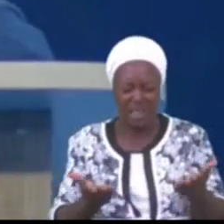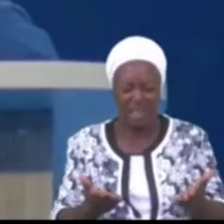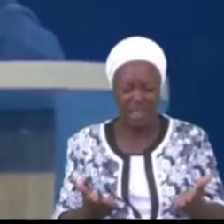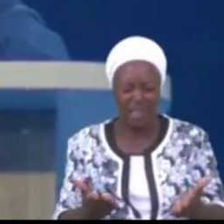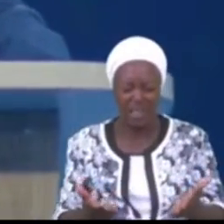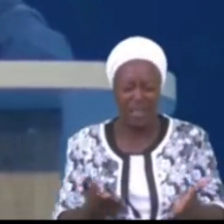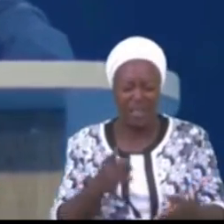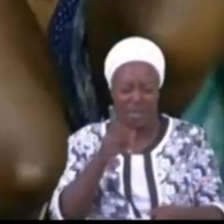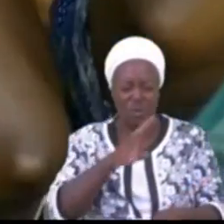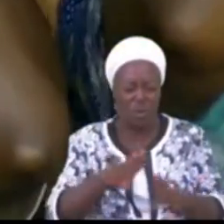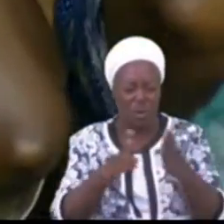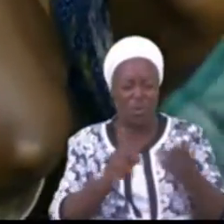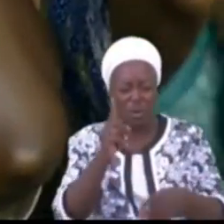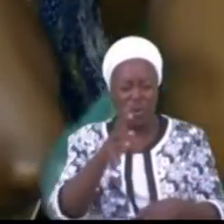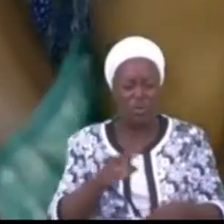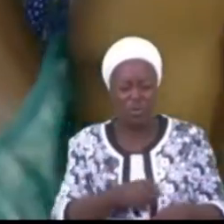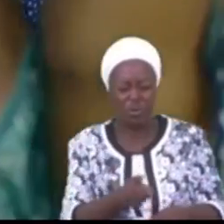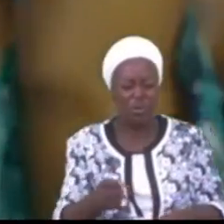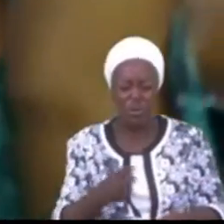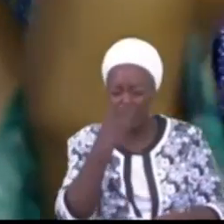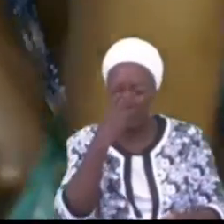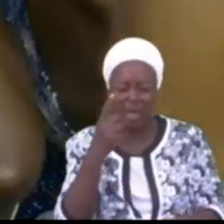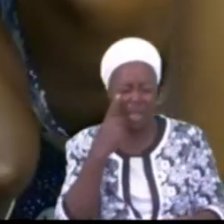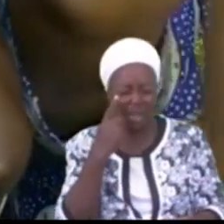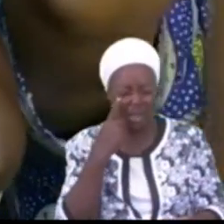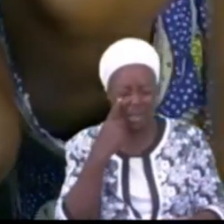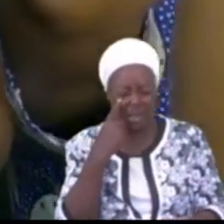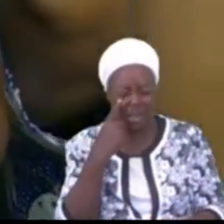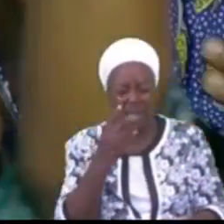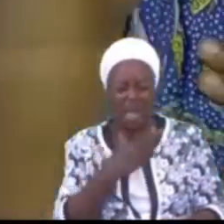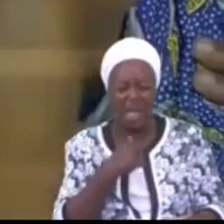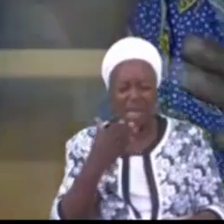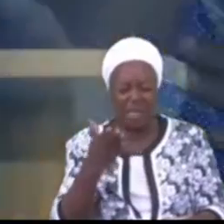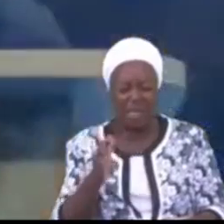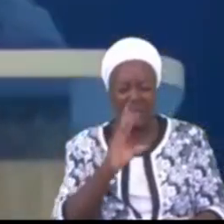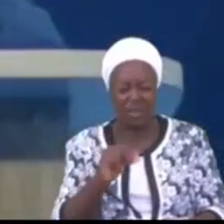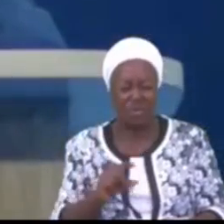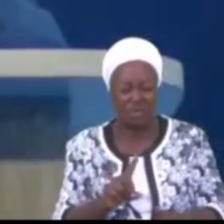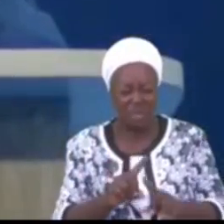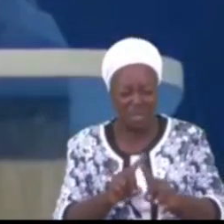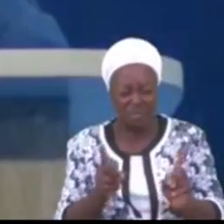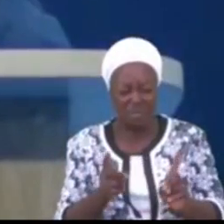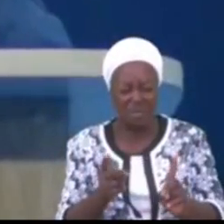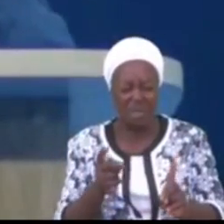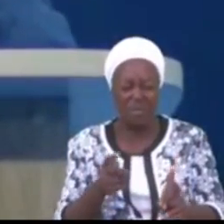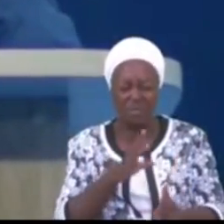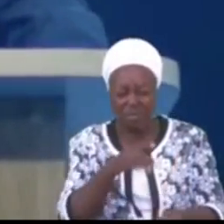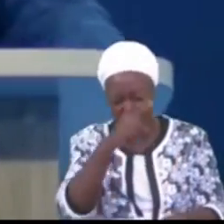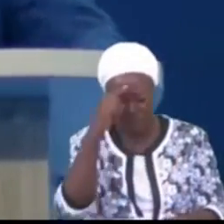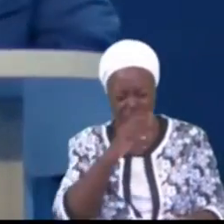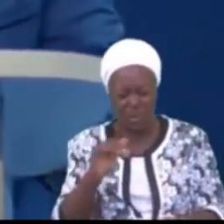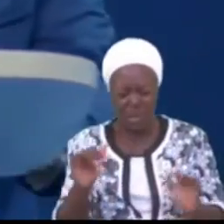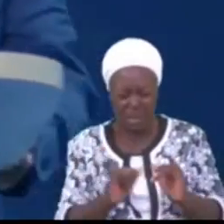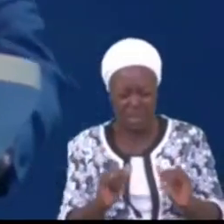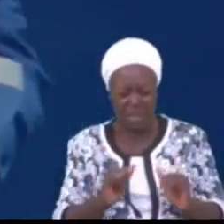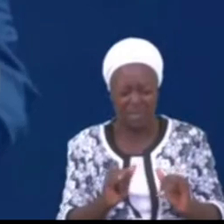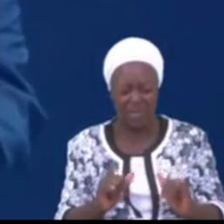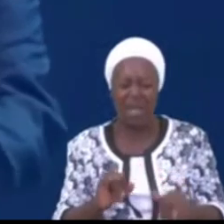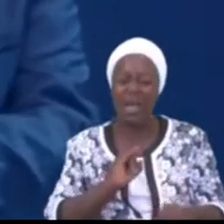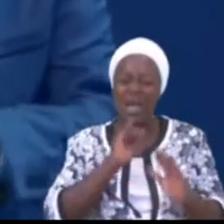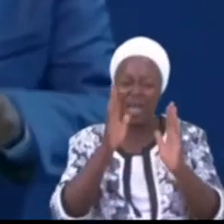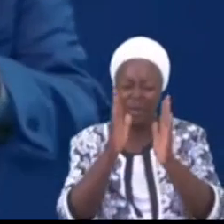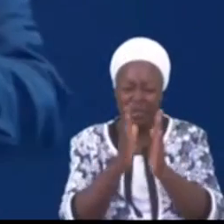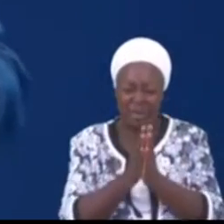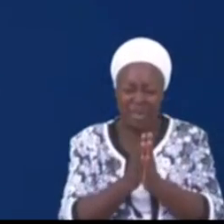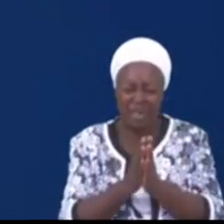open those blind eyes. And there is no difference. You are the same. I pray